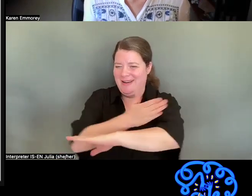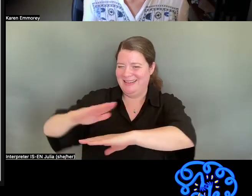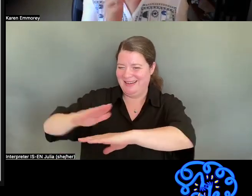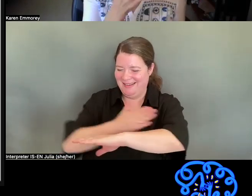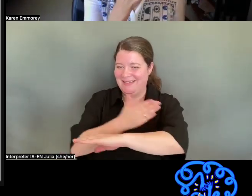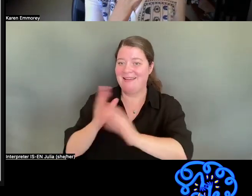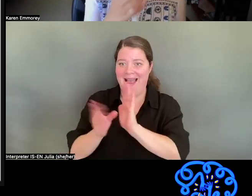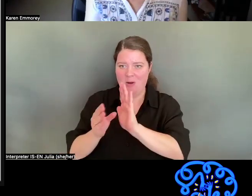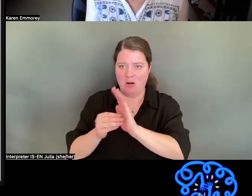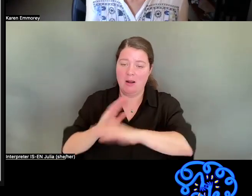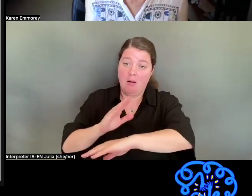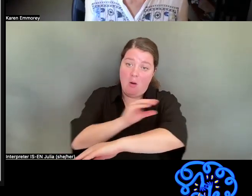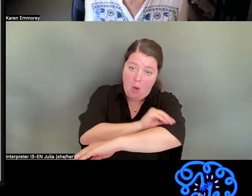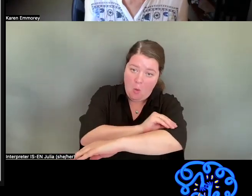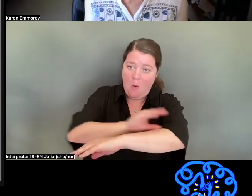Okay.